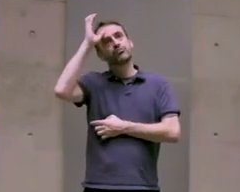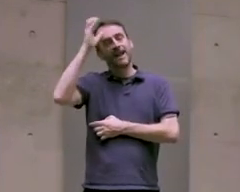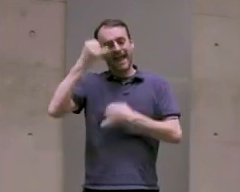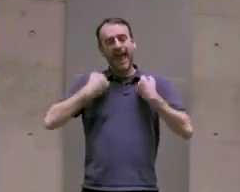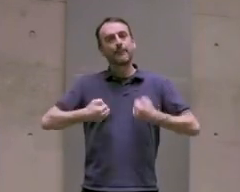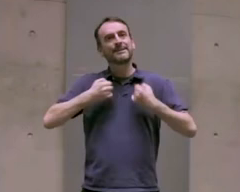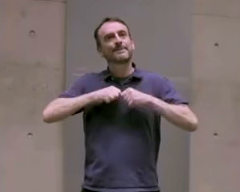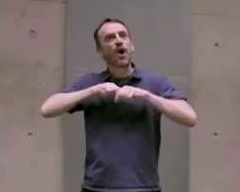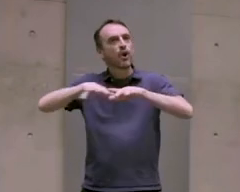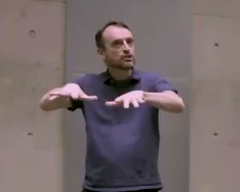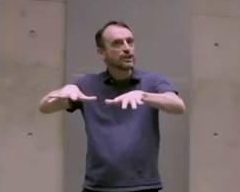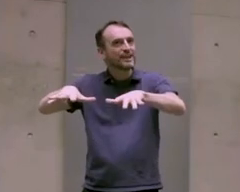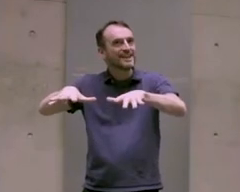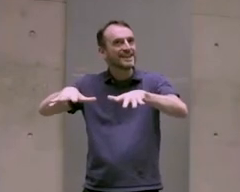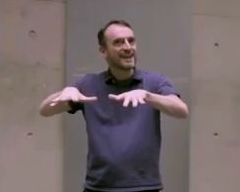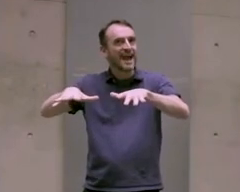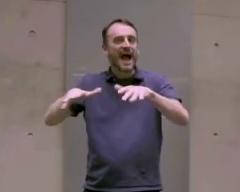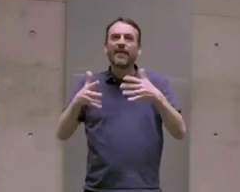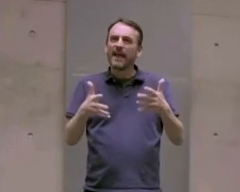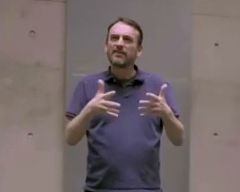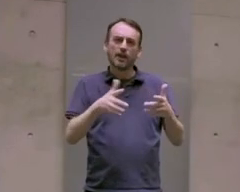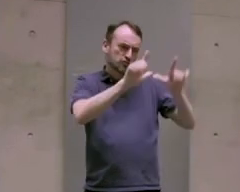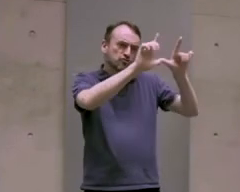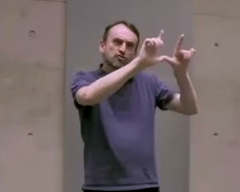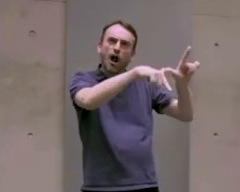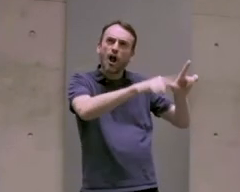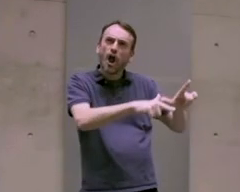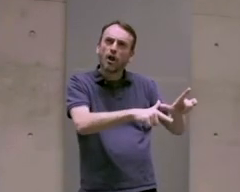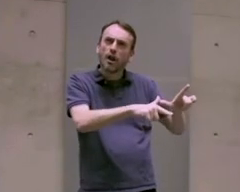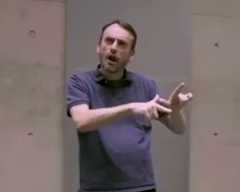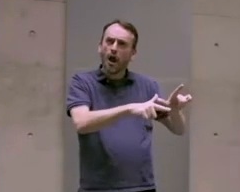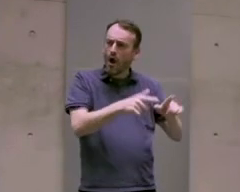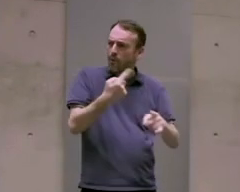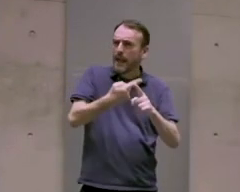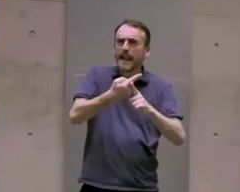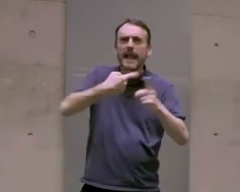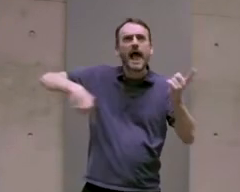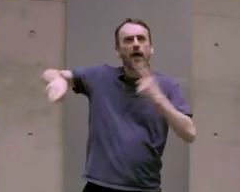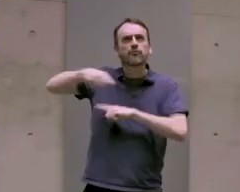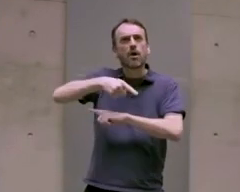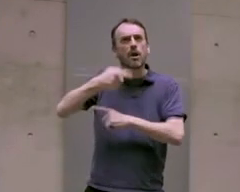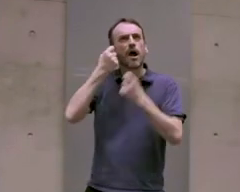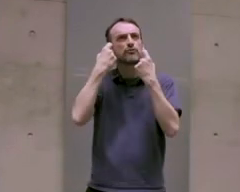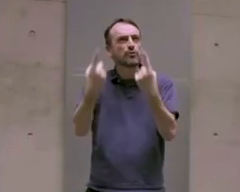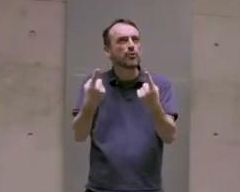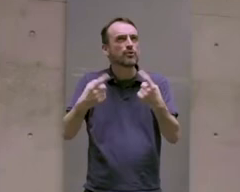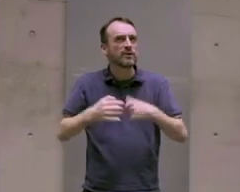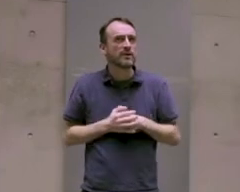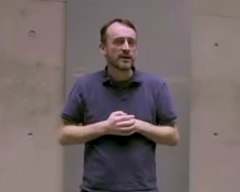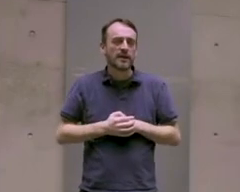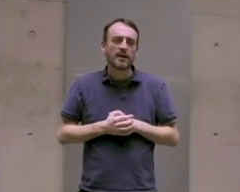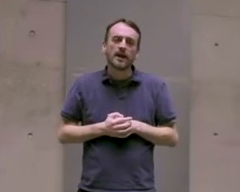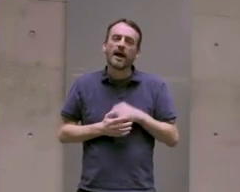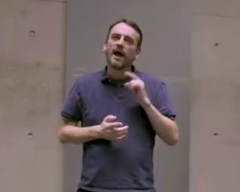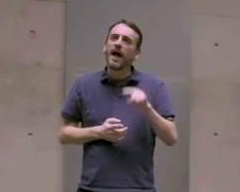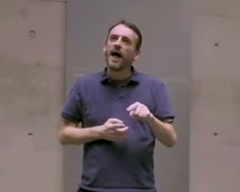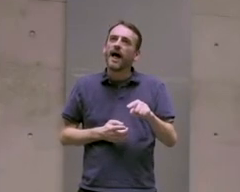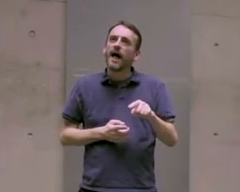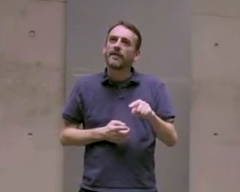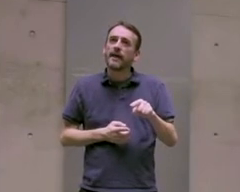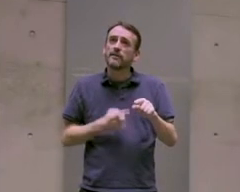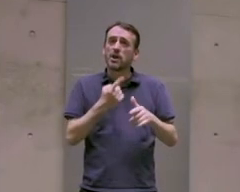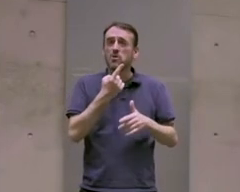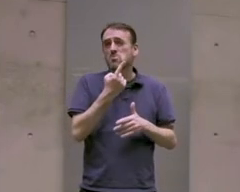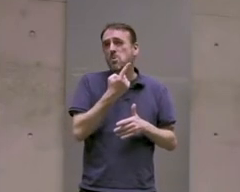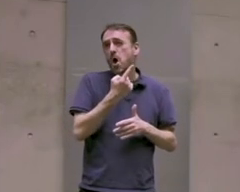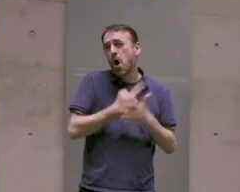kind of people started to learn what the words meant and kind of understood kind of what these things were. But no, it's honestly the only kind of lasting outcome of that is